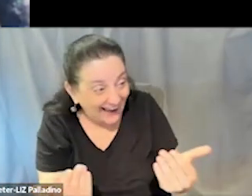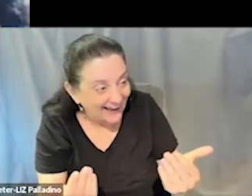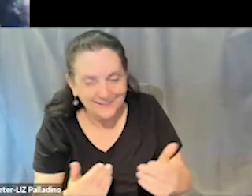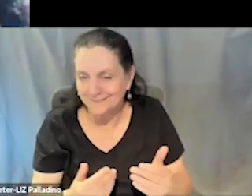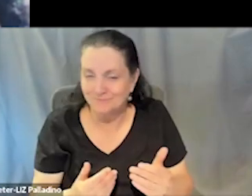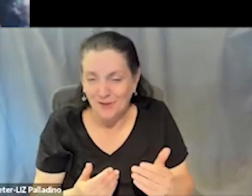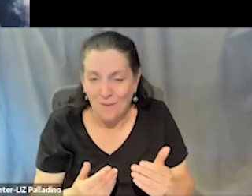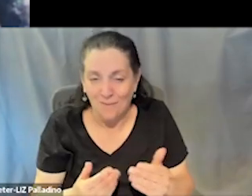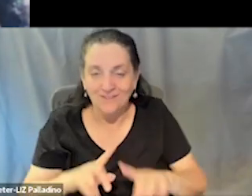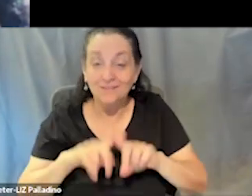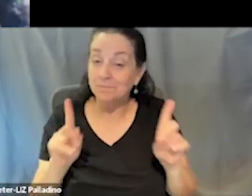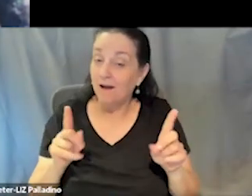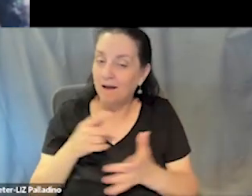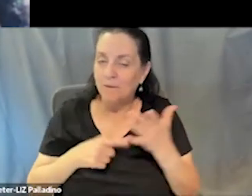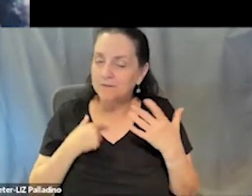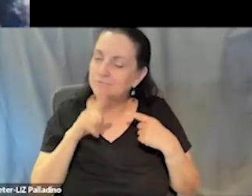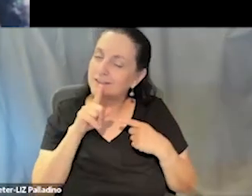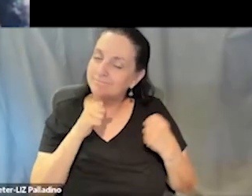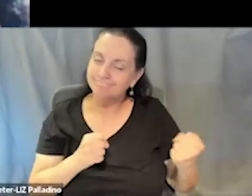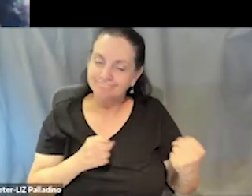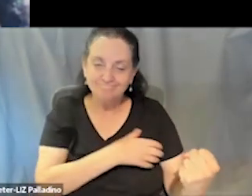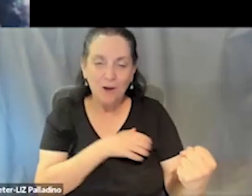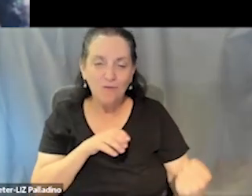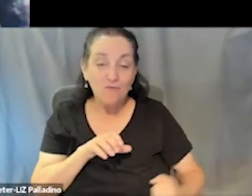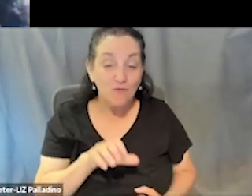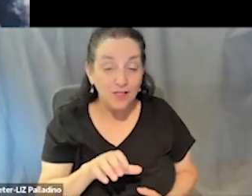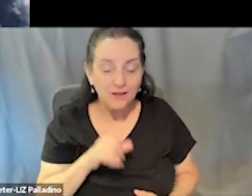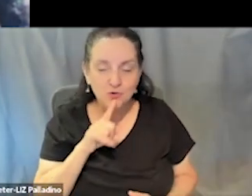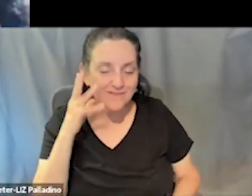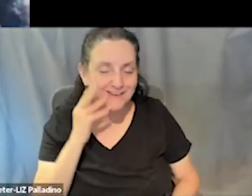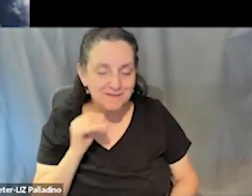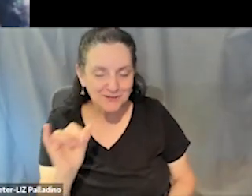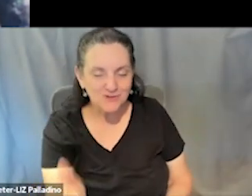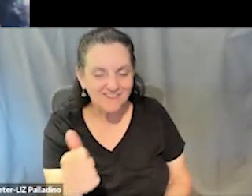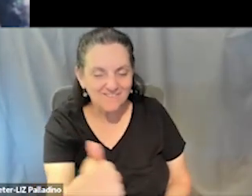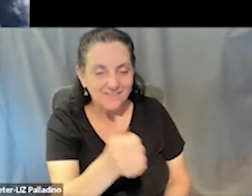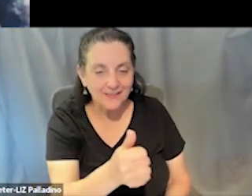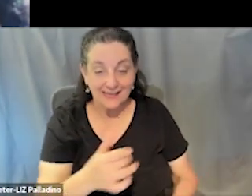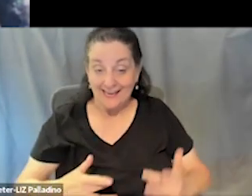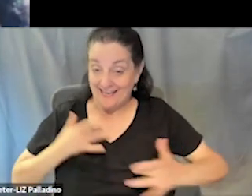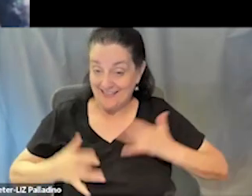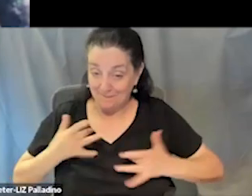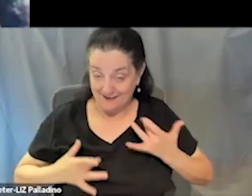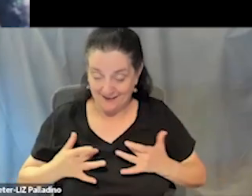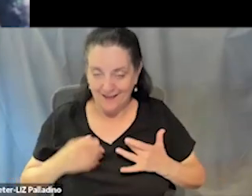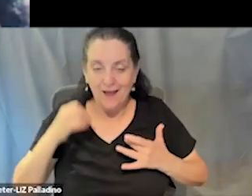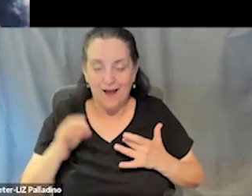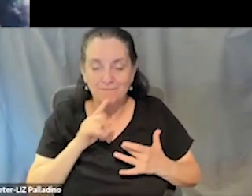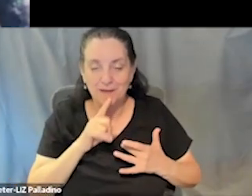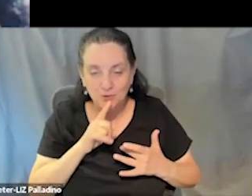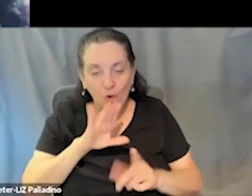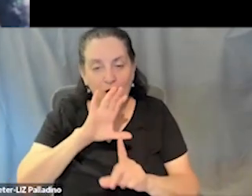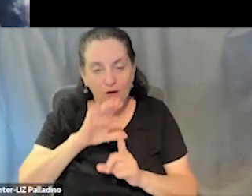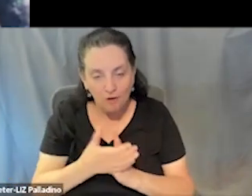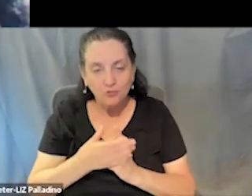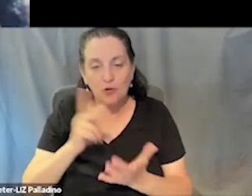is powerful is, and I know you all experience this, the excitement and agency of bringing cultural projects